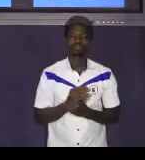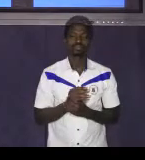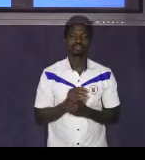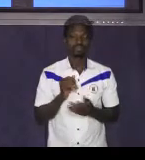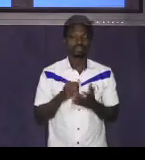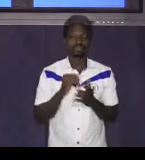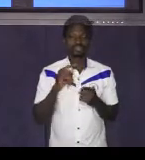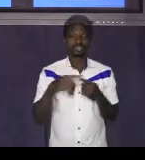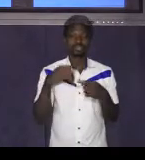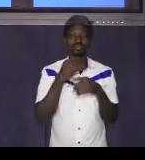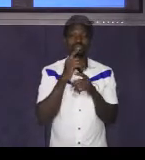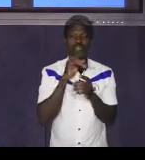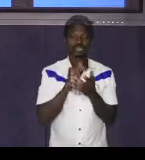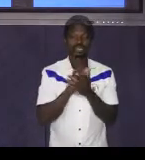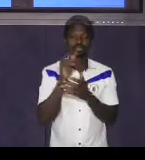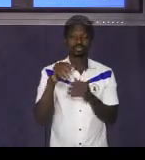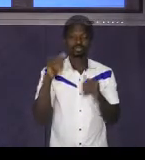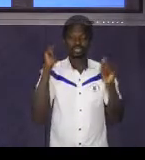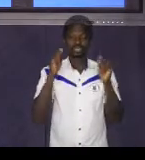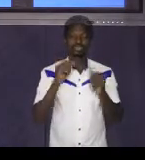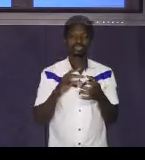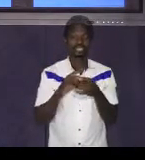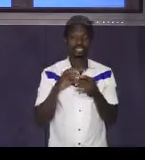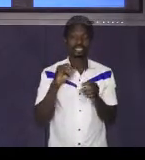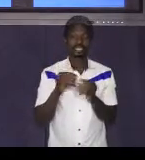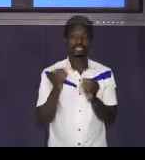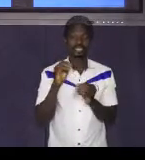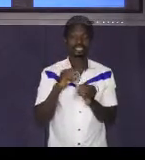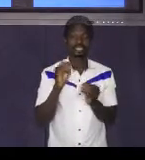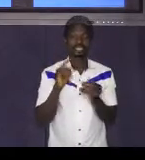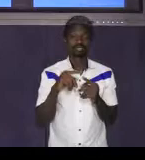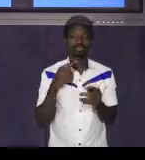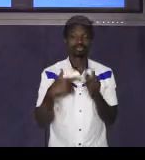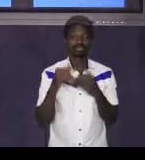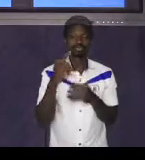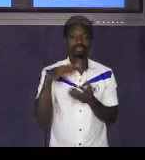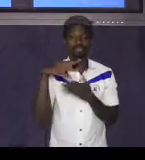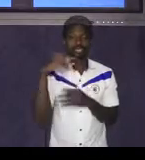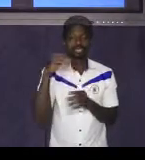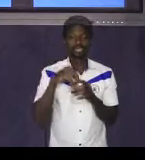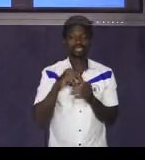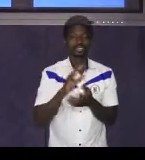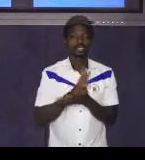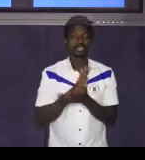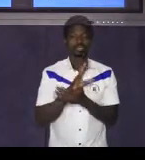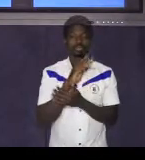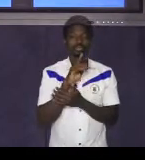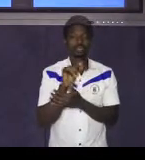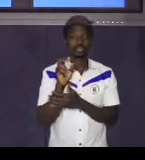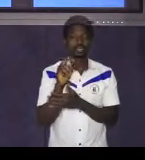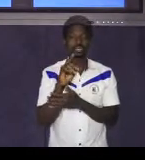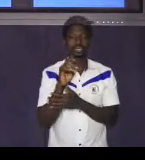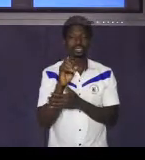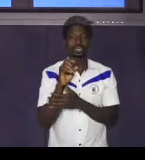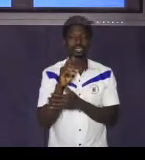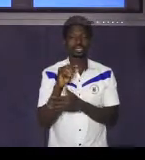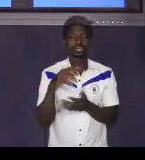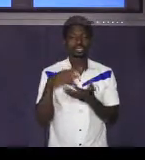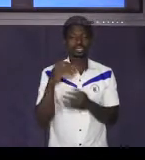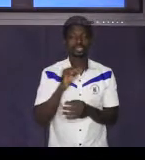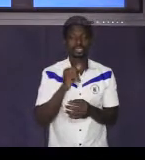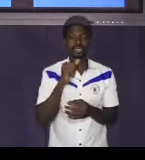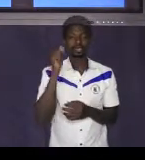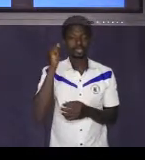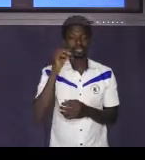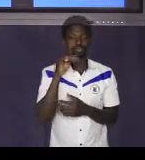LASUBEB. It is to ensure that you are academically engaged in addition to what you're learning in school. That is blended learning. I am